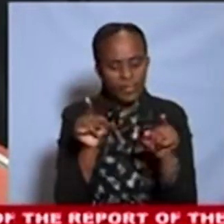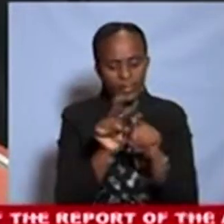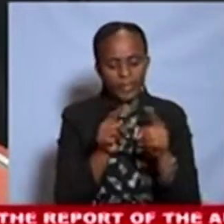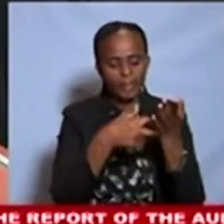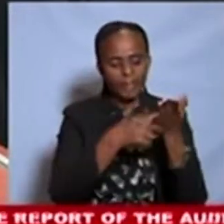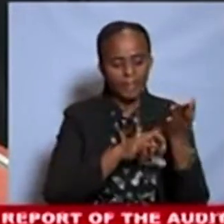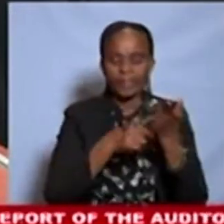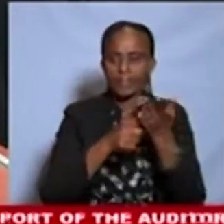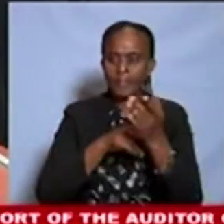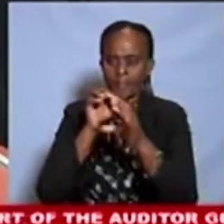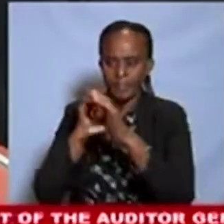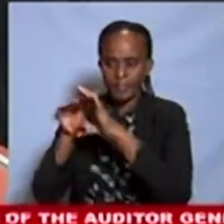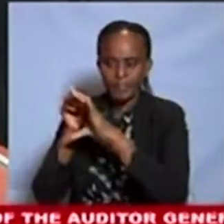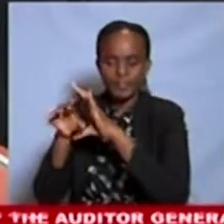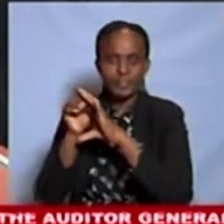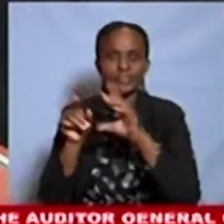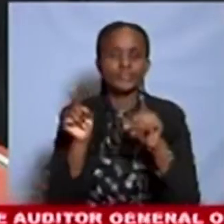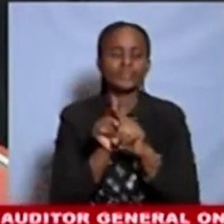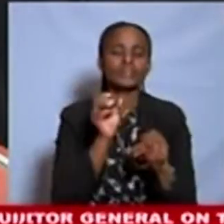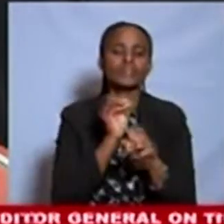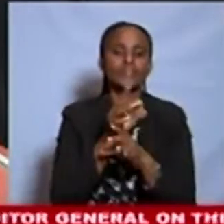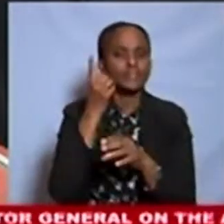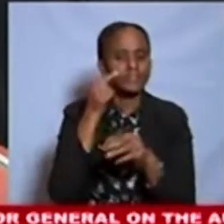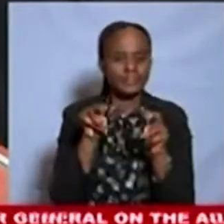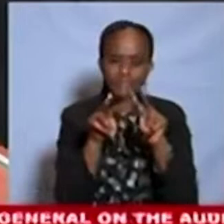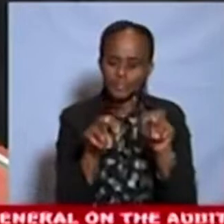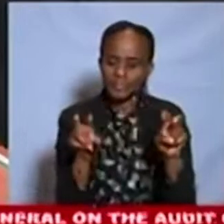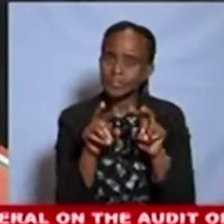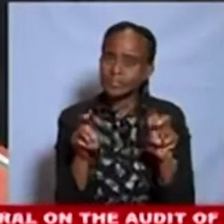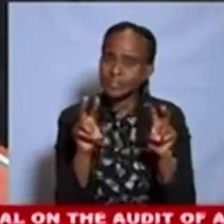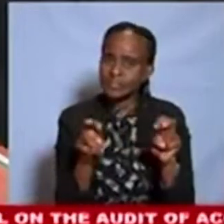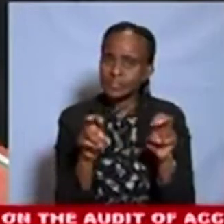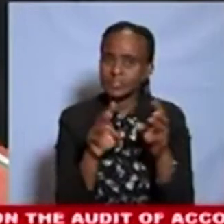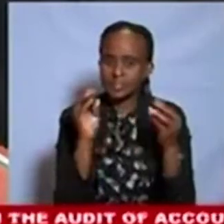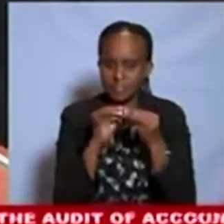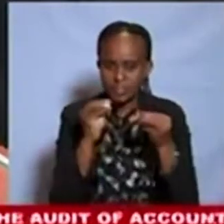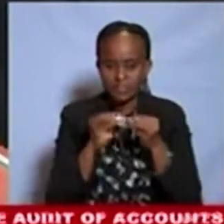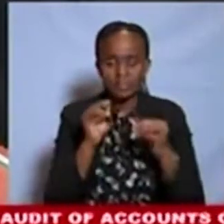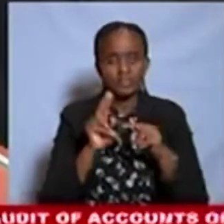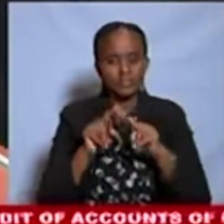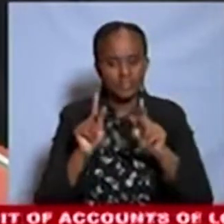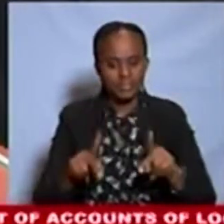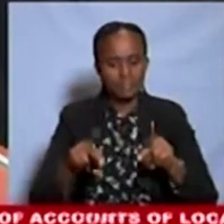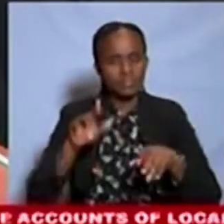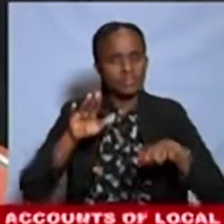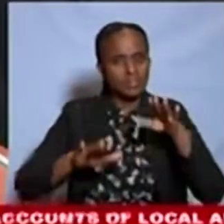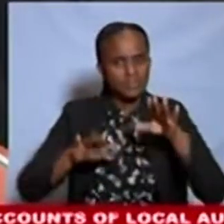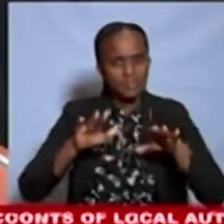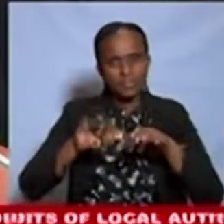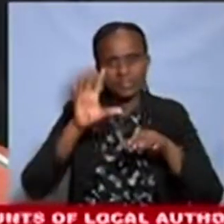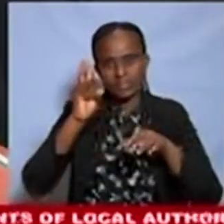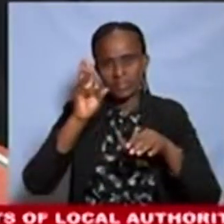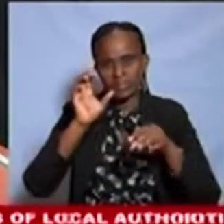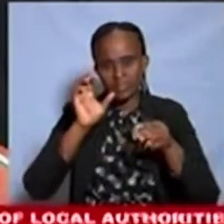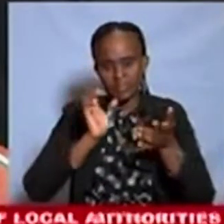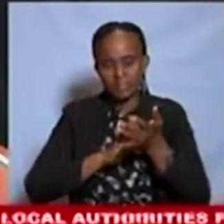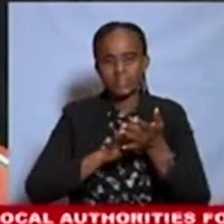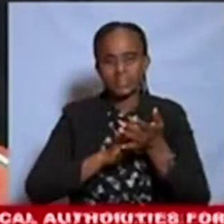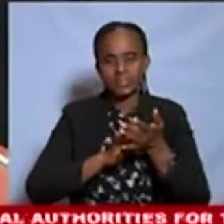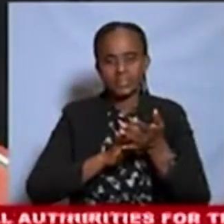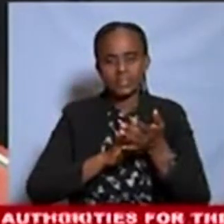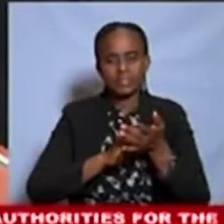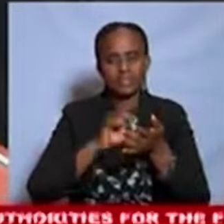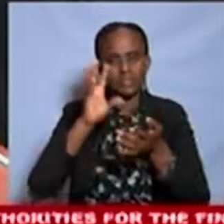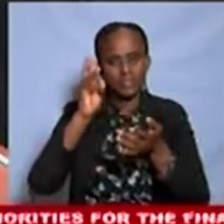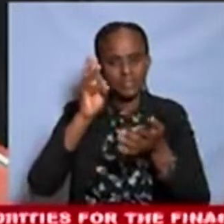and deposit slips are available for verification. Further, Chair, the balance of 6,000 relates to